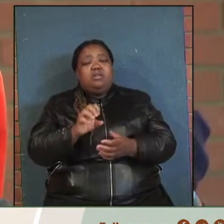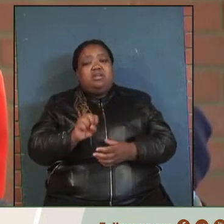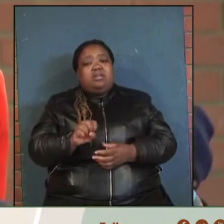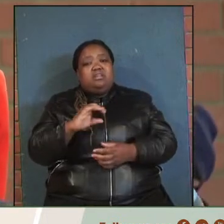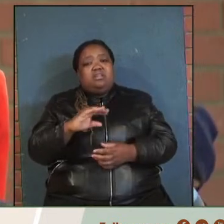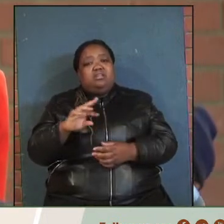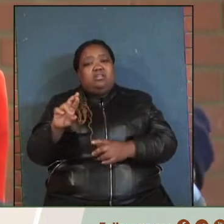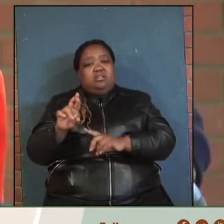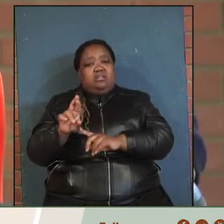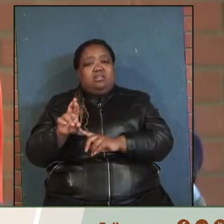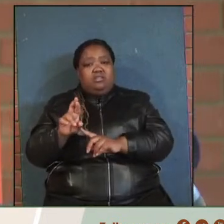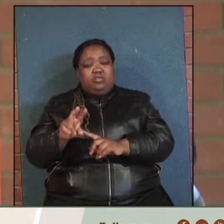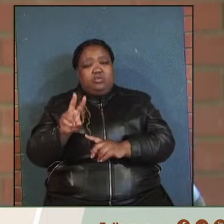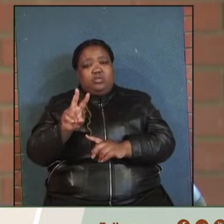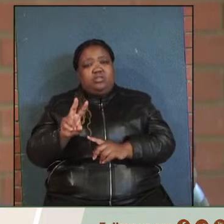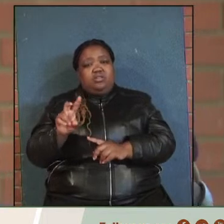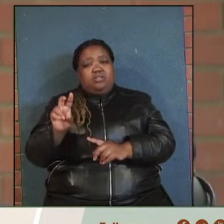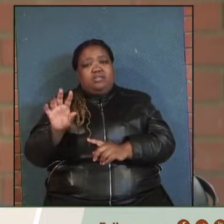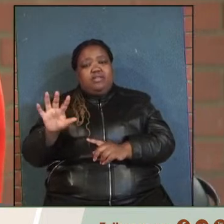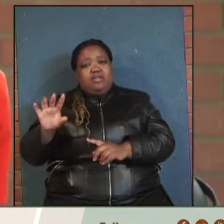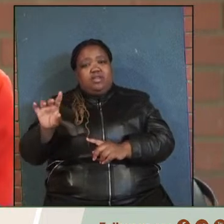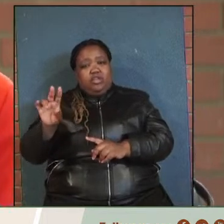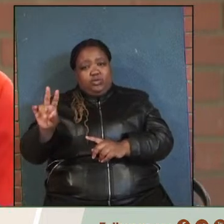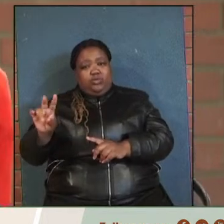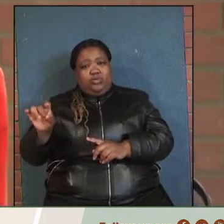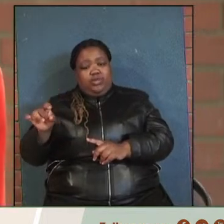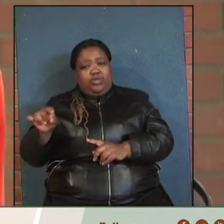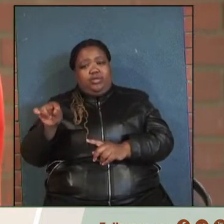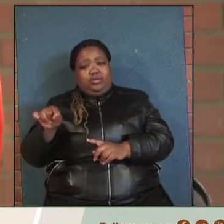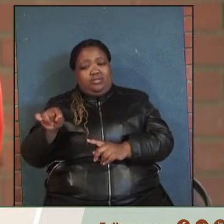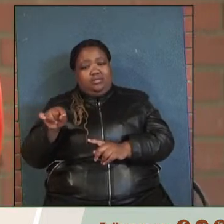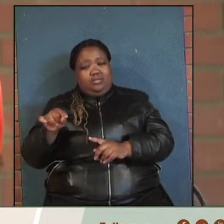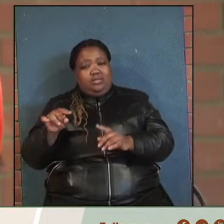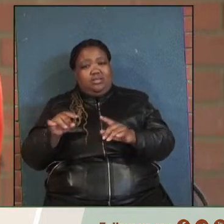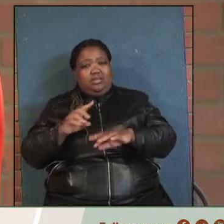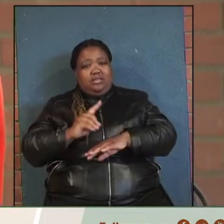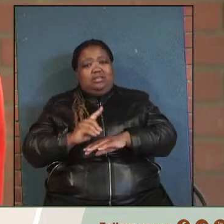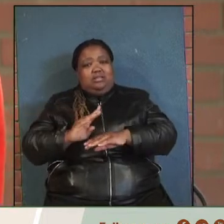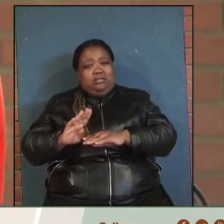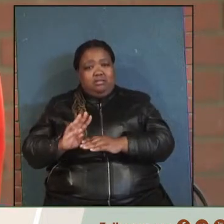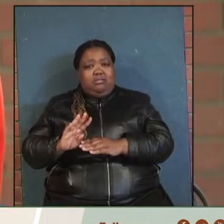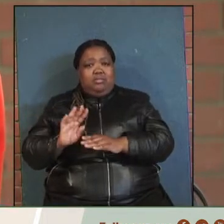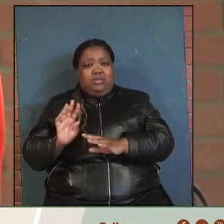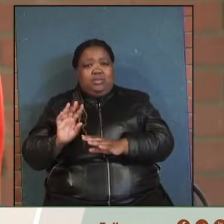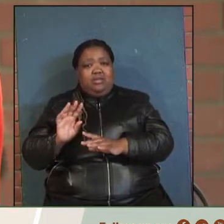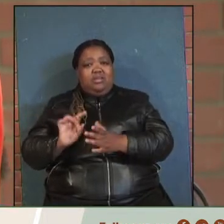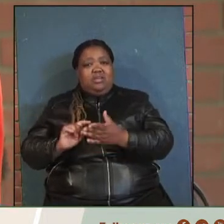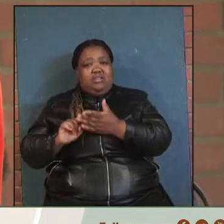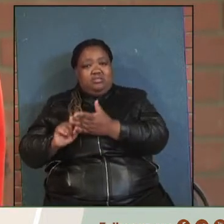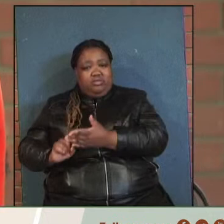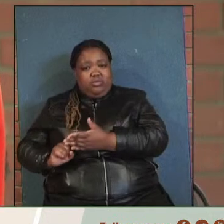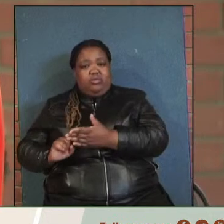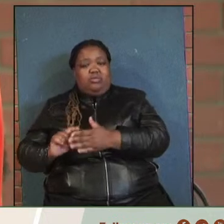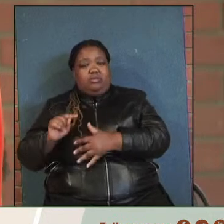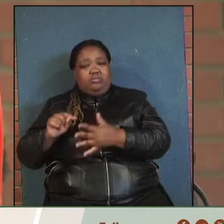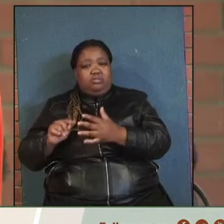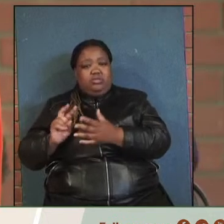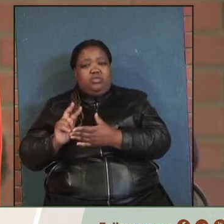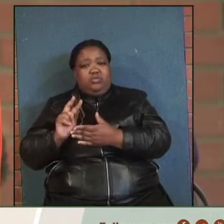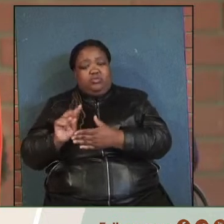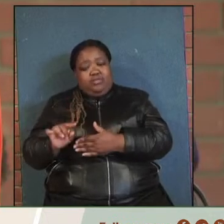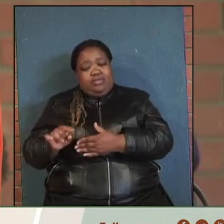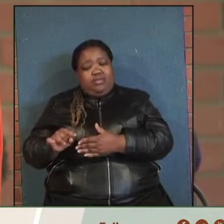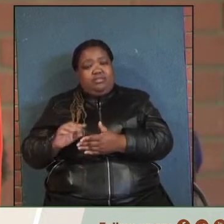262,000 database check clearance requests, 8,000 administrative review requests, and received 12,000 requests